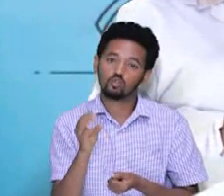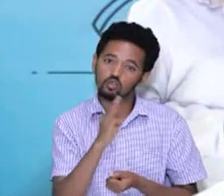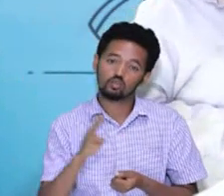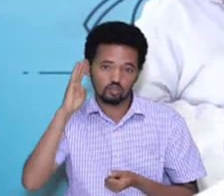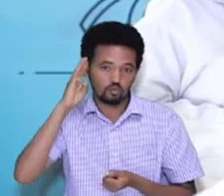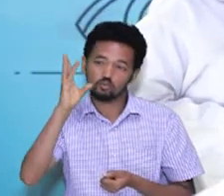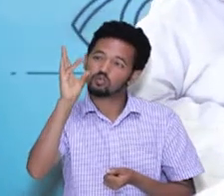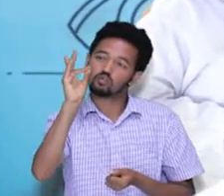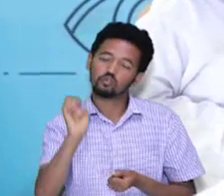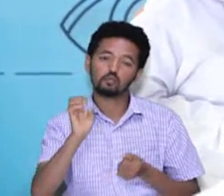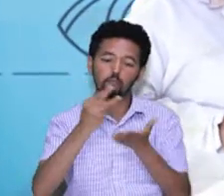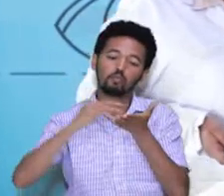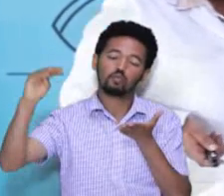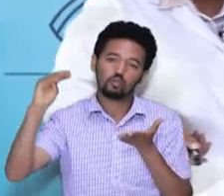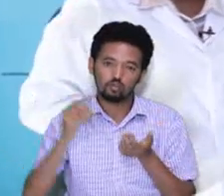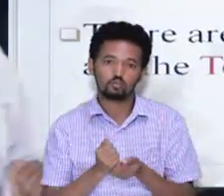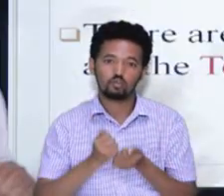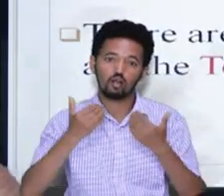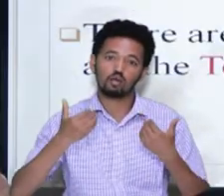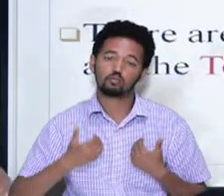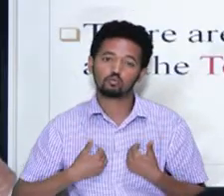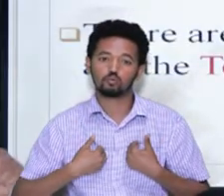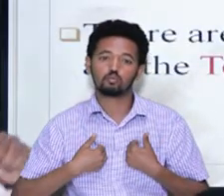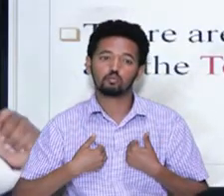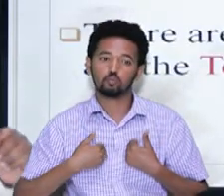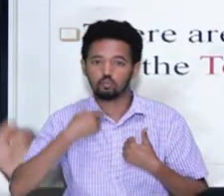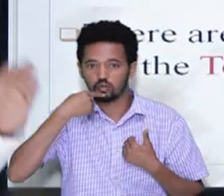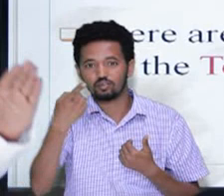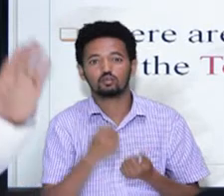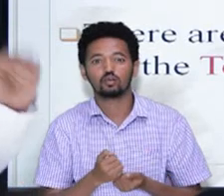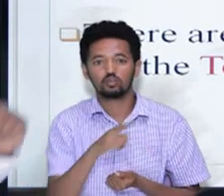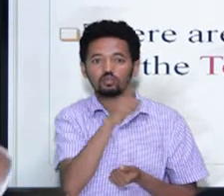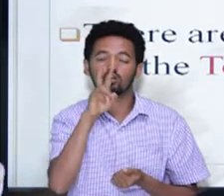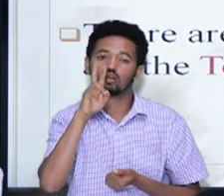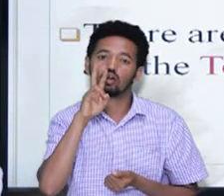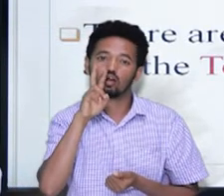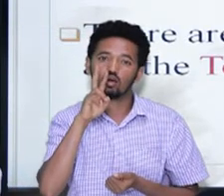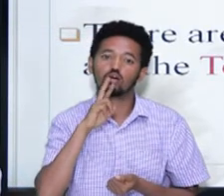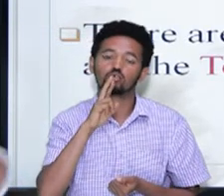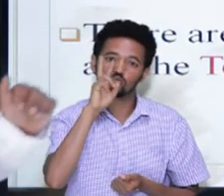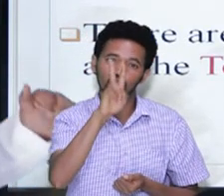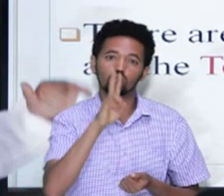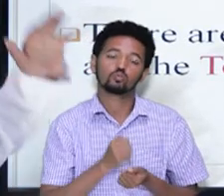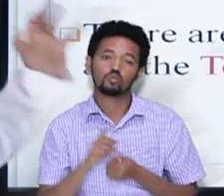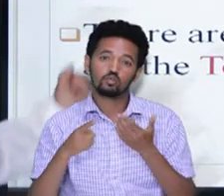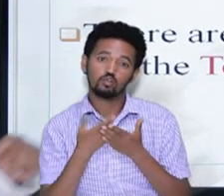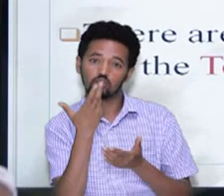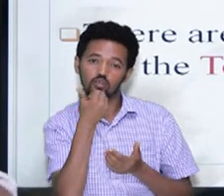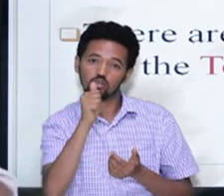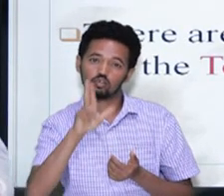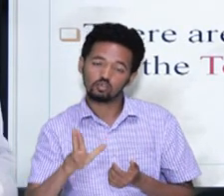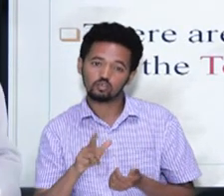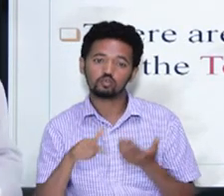between 7 million up to present. There are 2 periods in this era. These